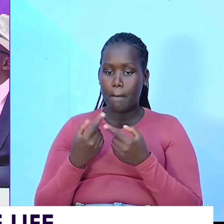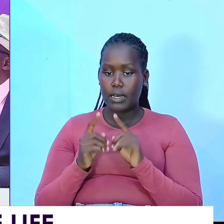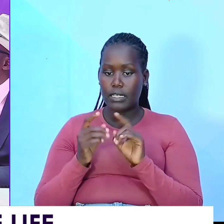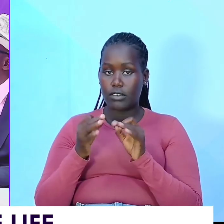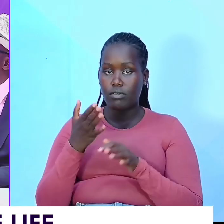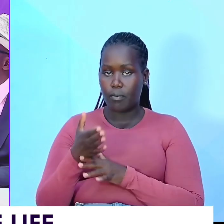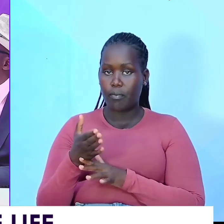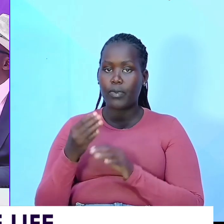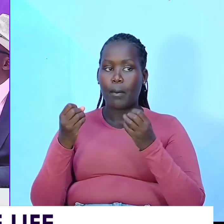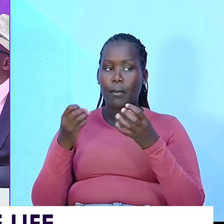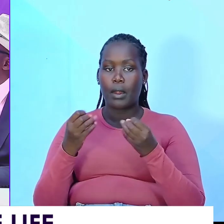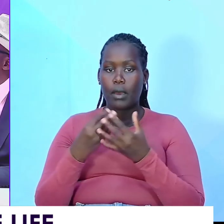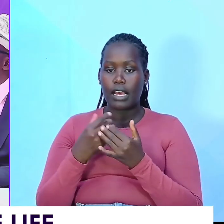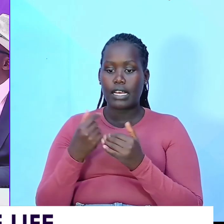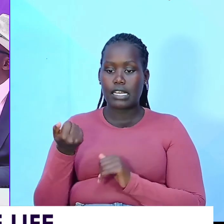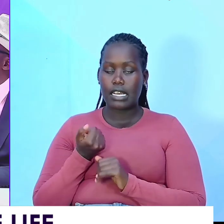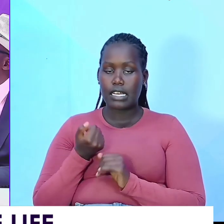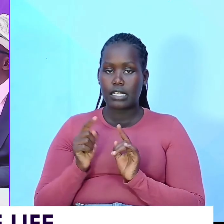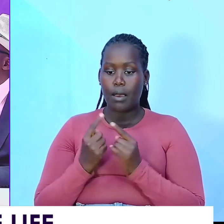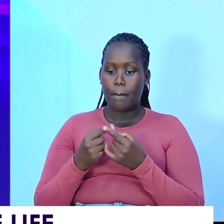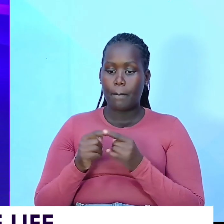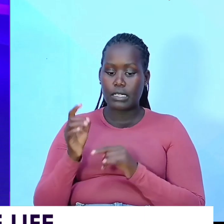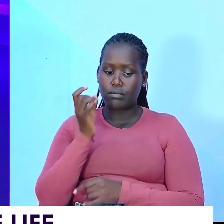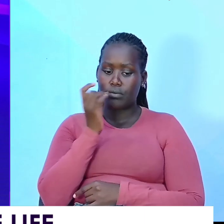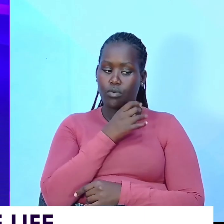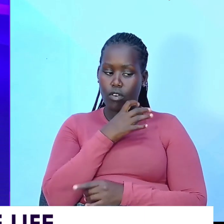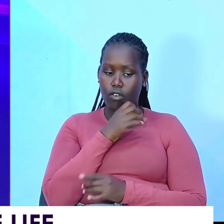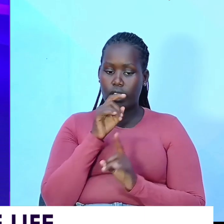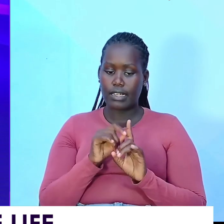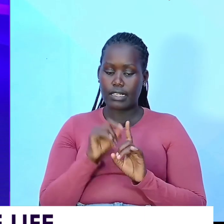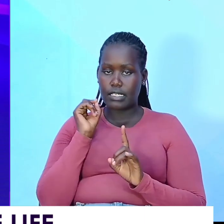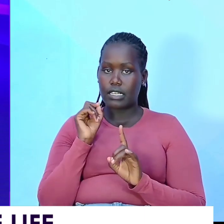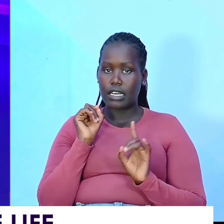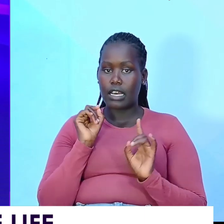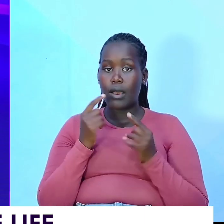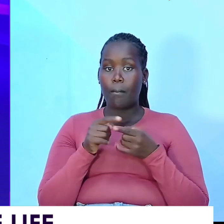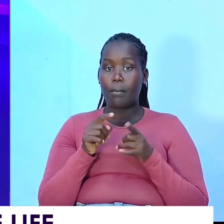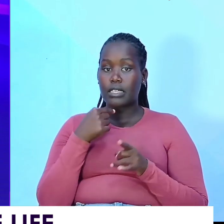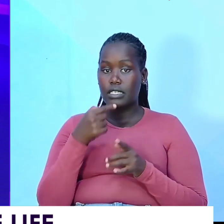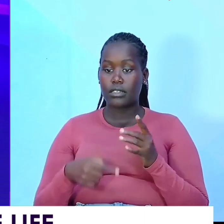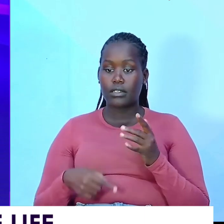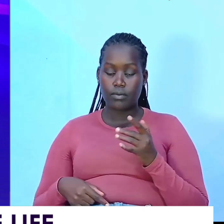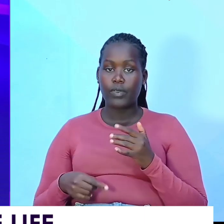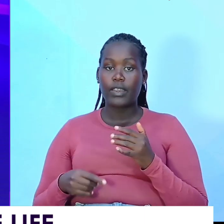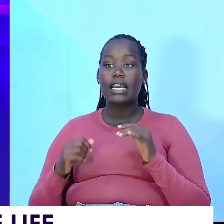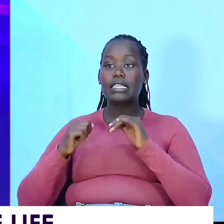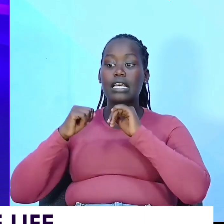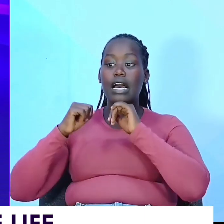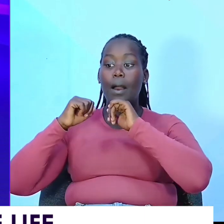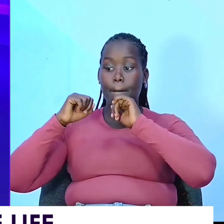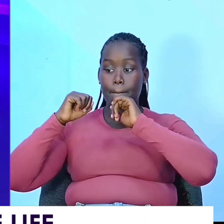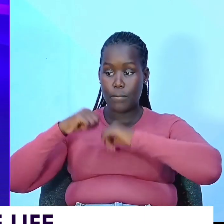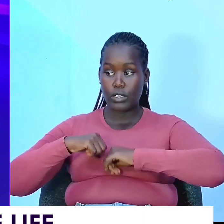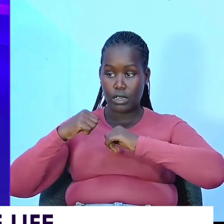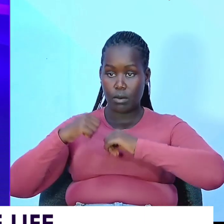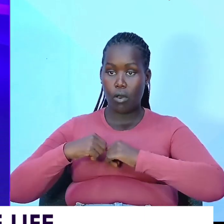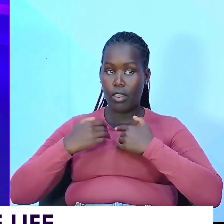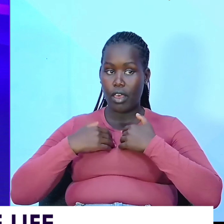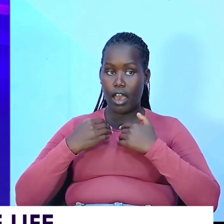girls. But they are afraid to go test. Even though she also mentioned that it's possible that they are going with older